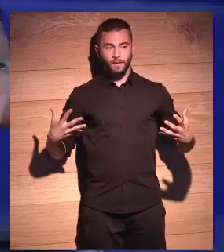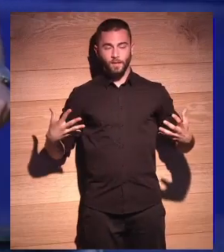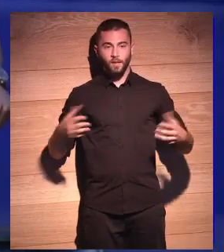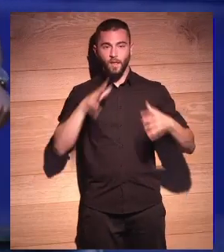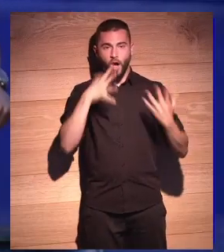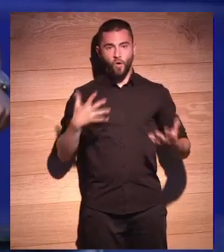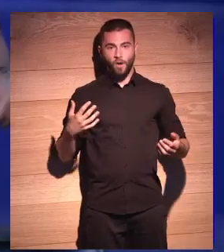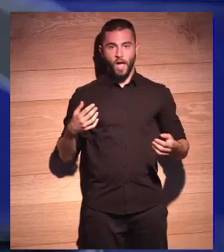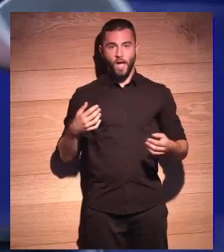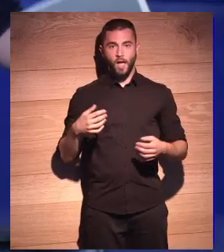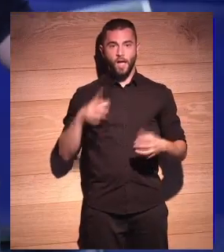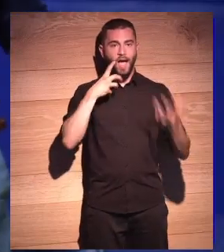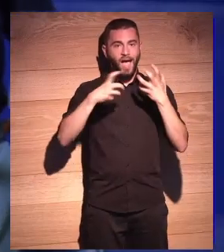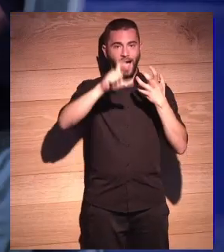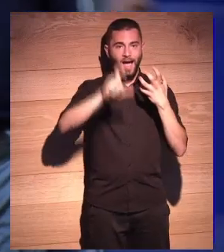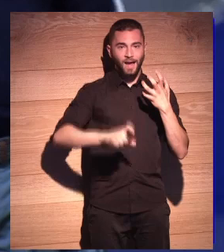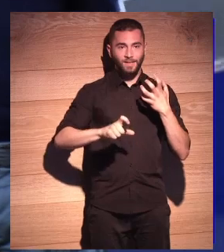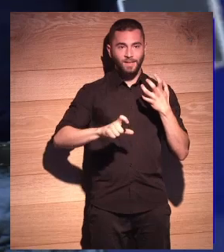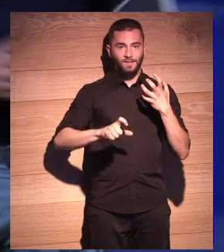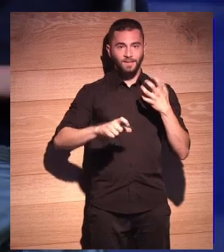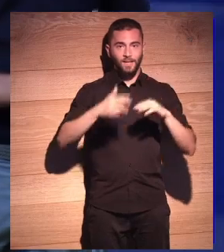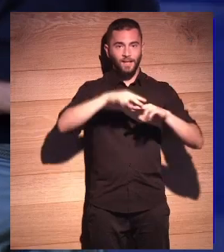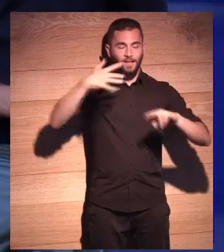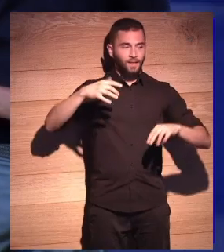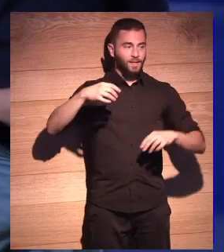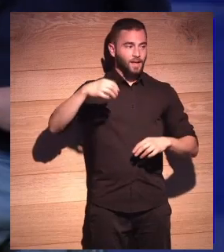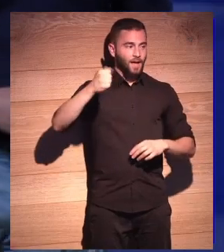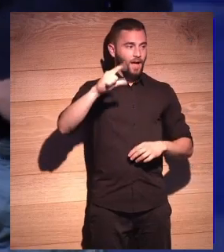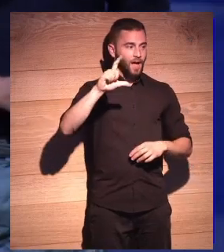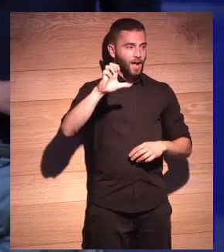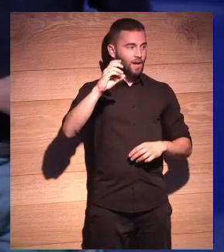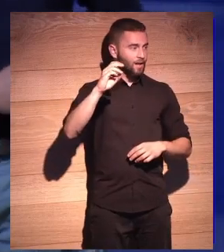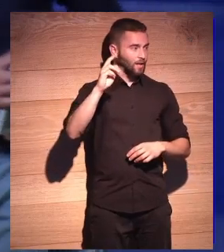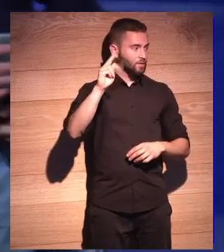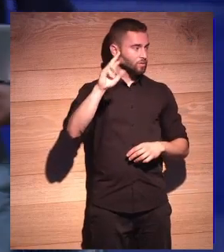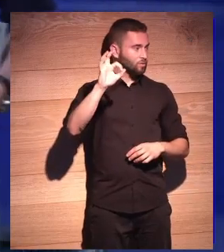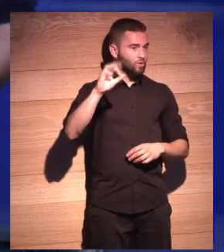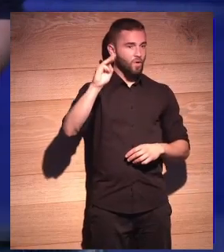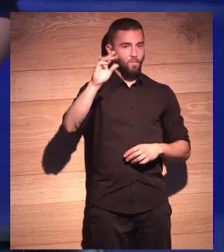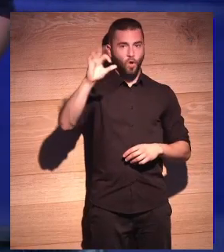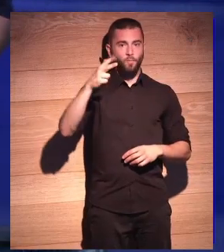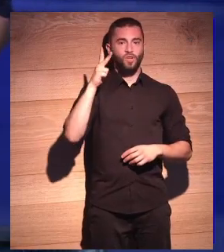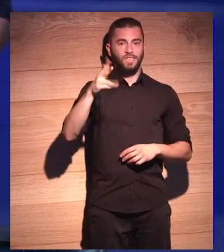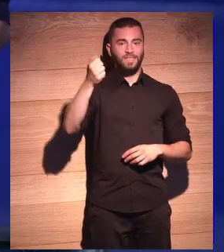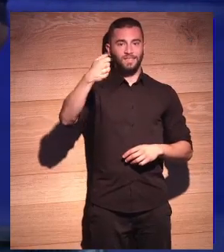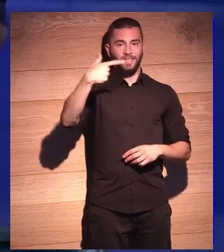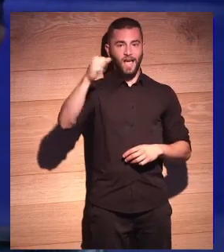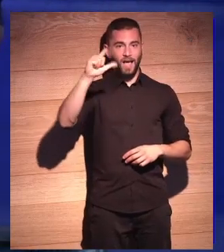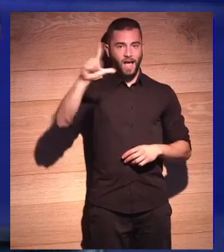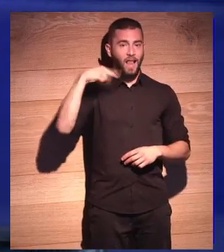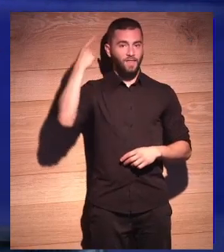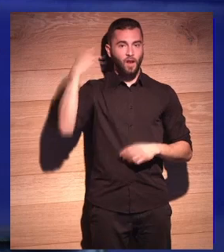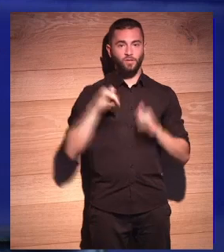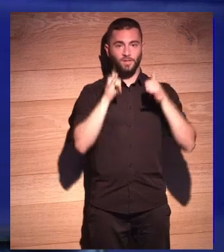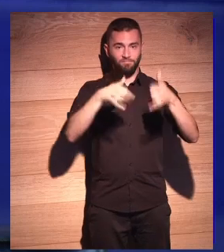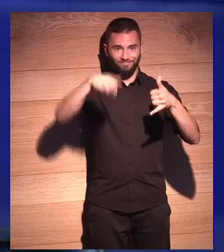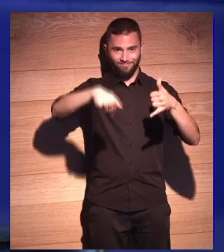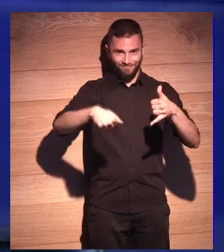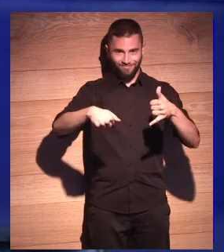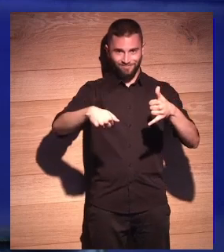Now is with the artist, digital artist, electropop artist Chagall, who comes from